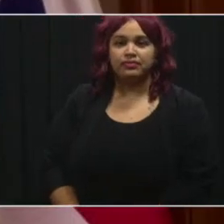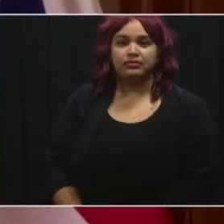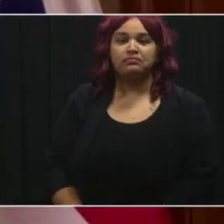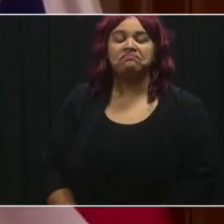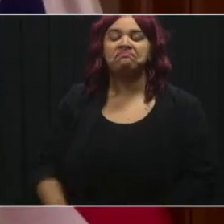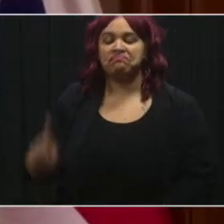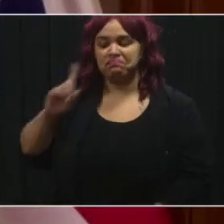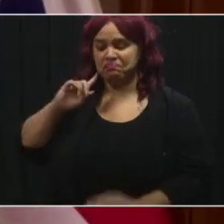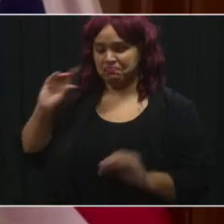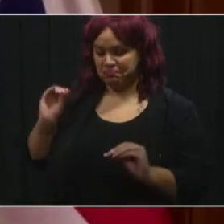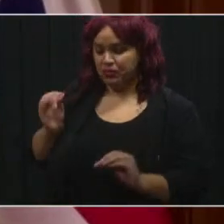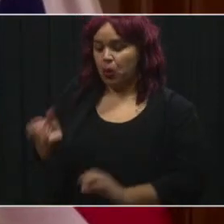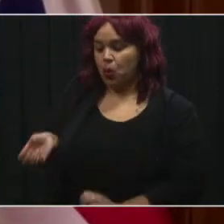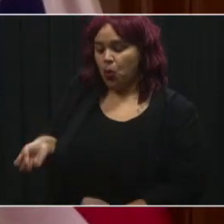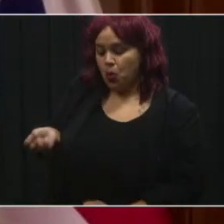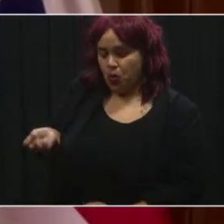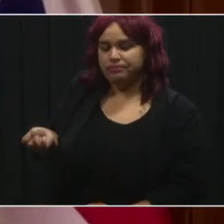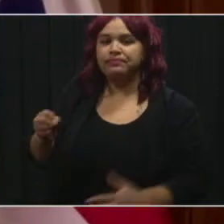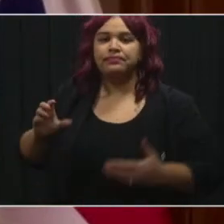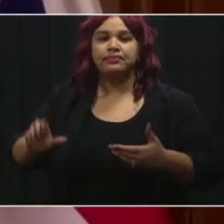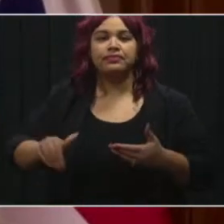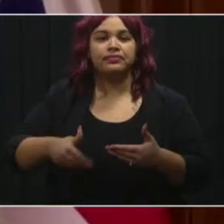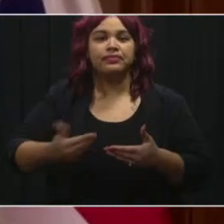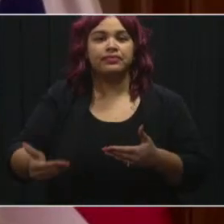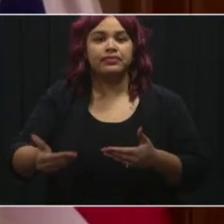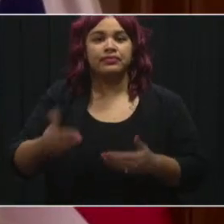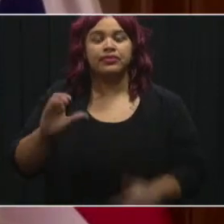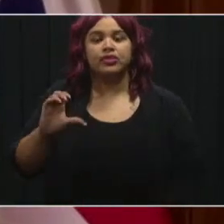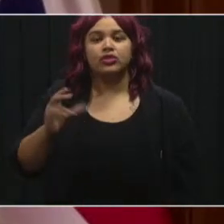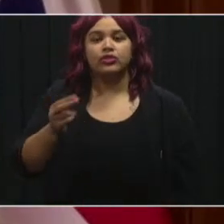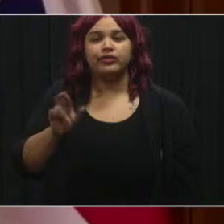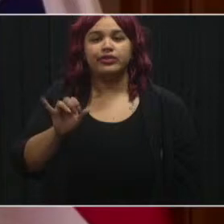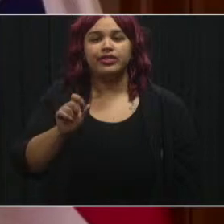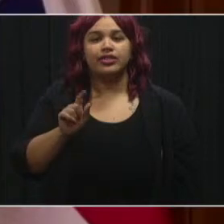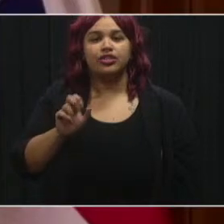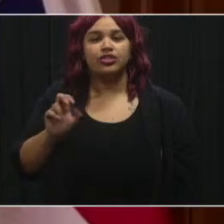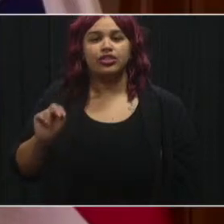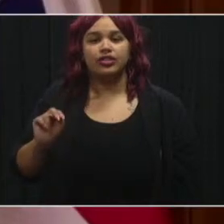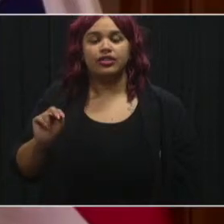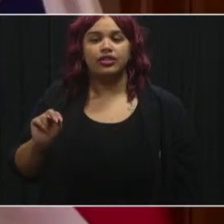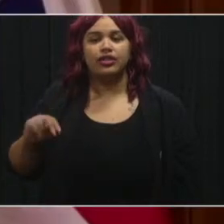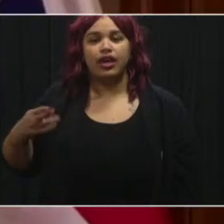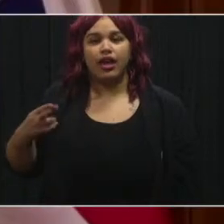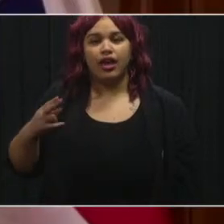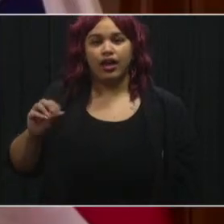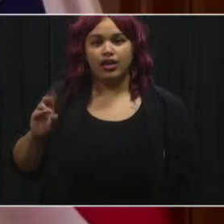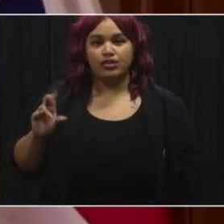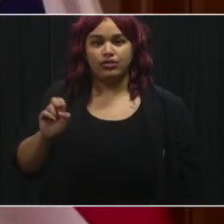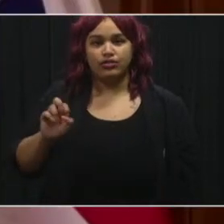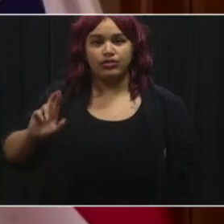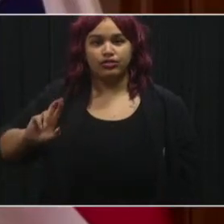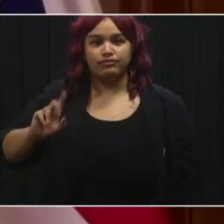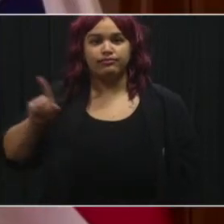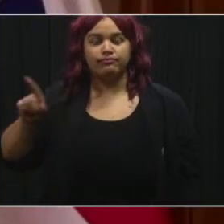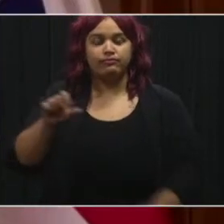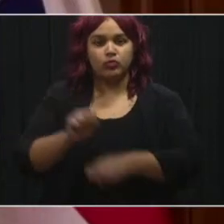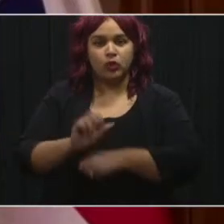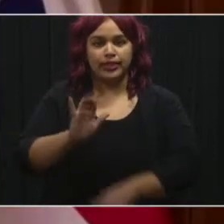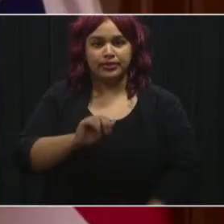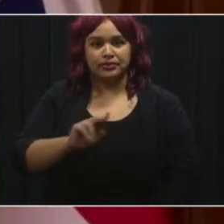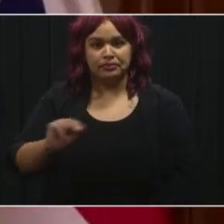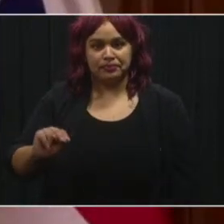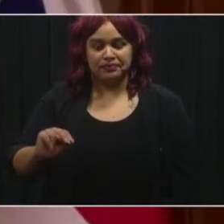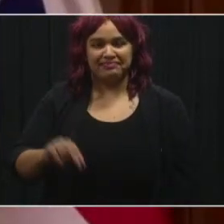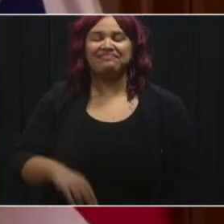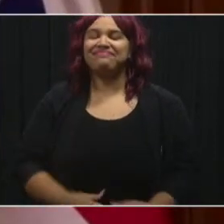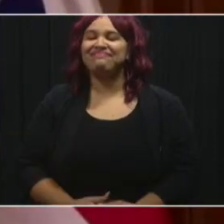We will go back to Farnoosh. The next question is from Christian Hauser at WKRC in Cincinnati. Good afternoon,